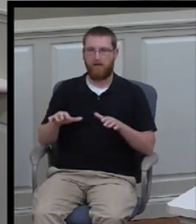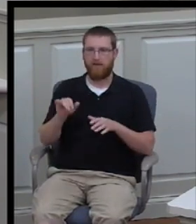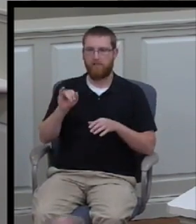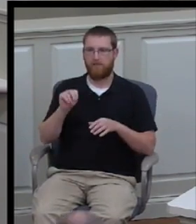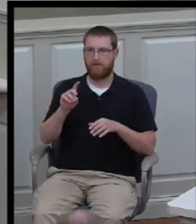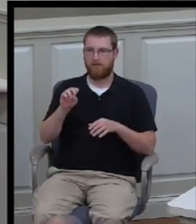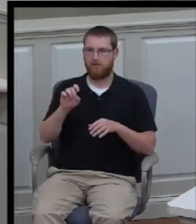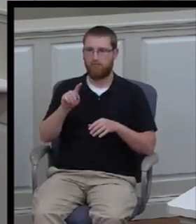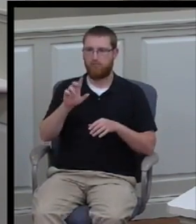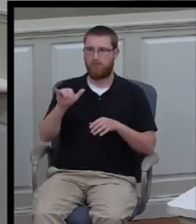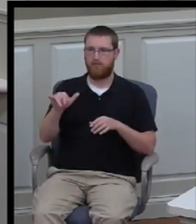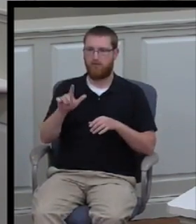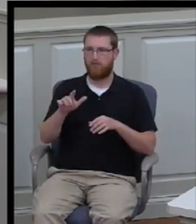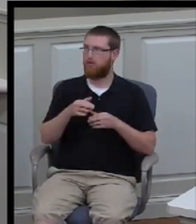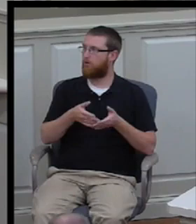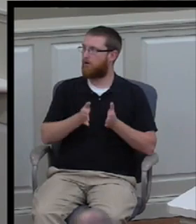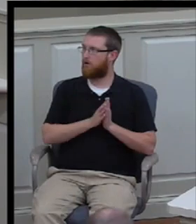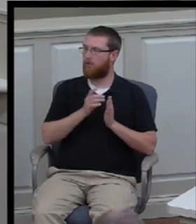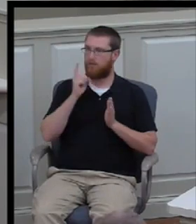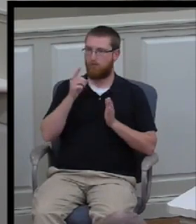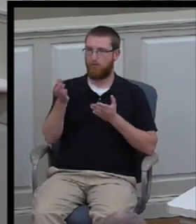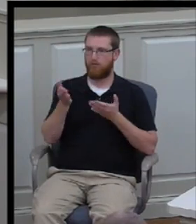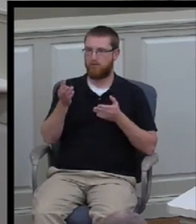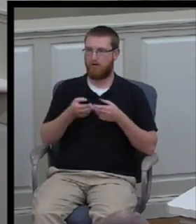industrial requests for the service increase.